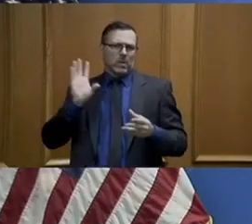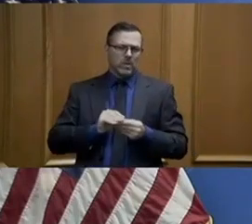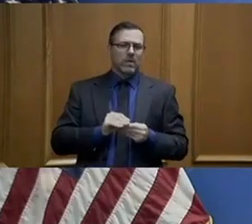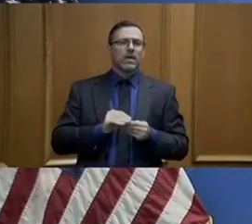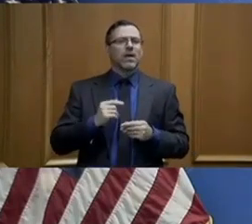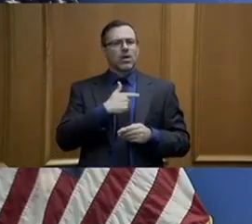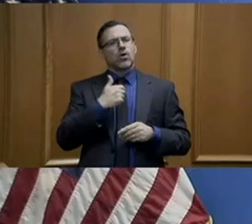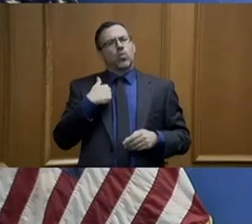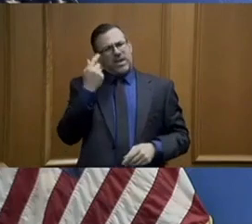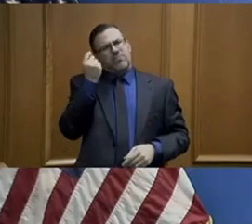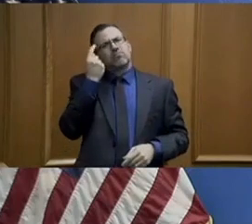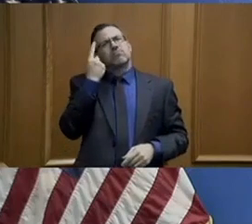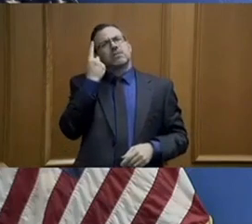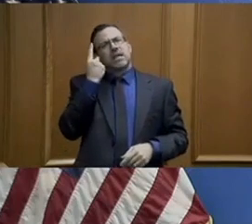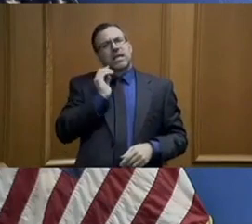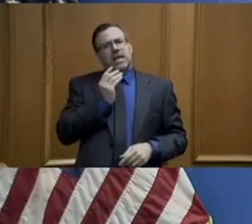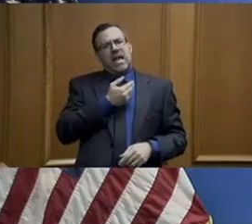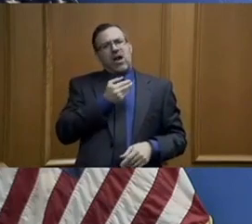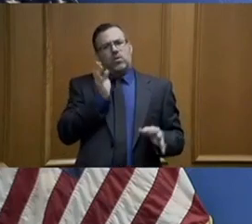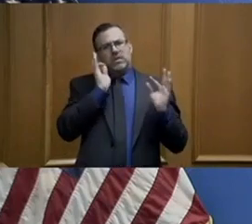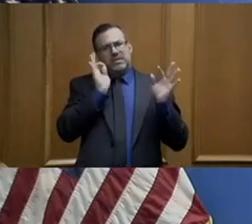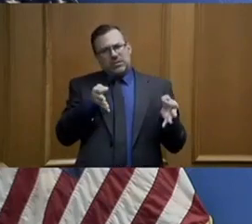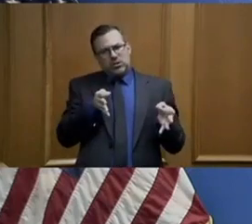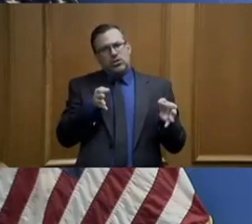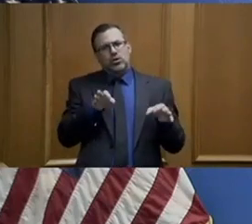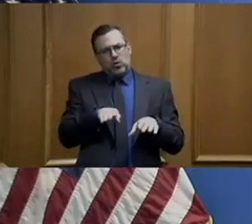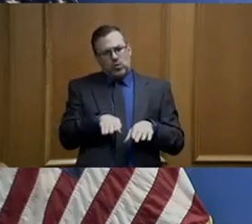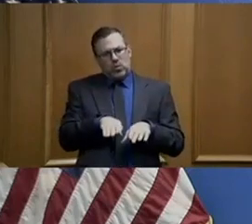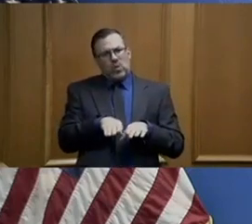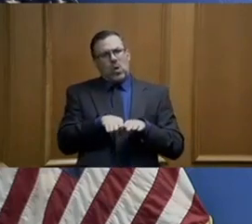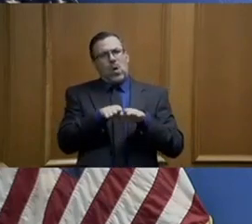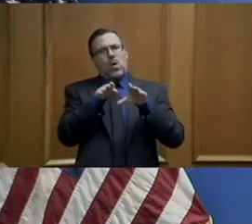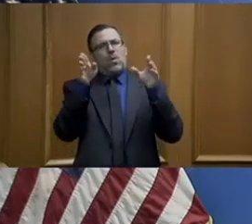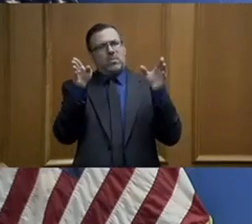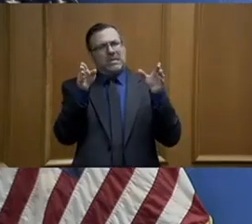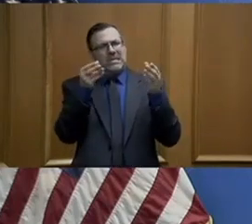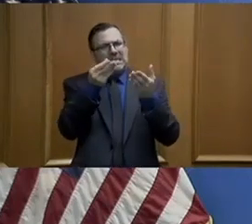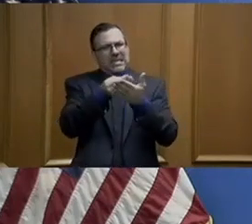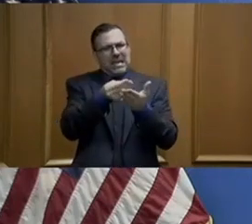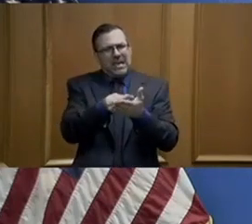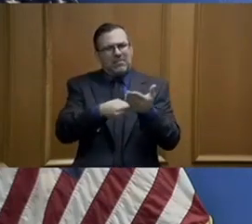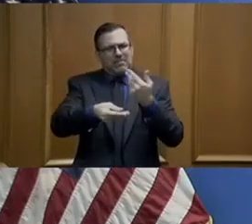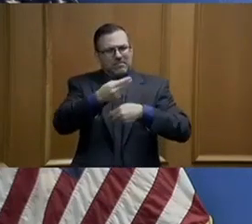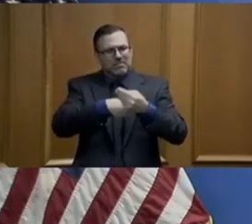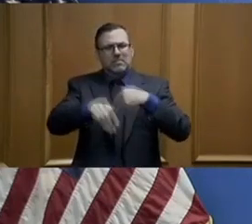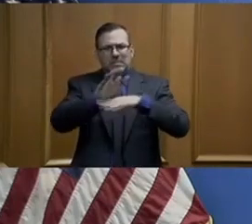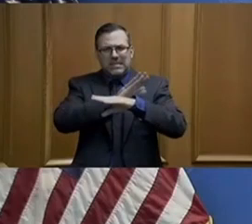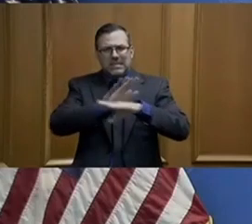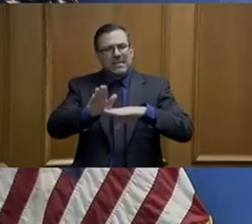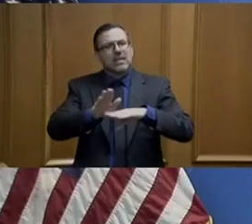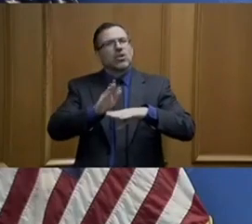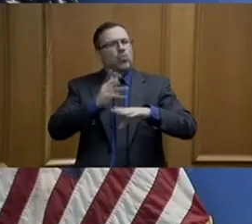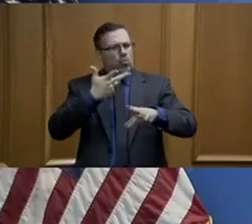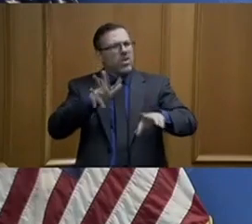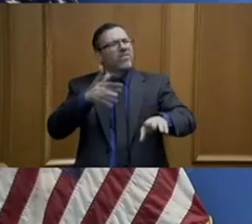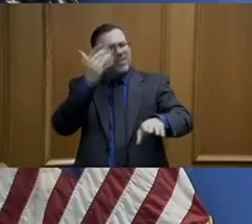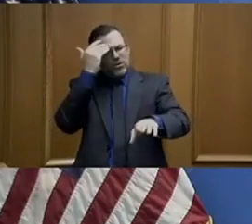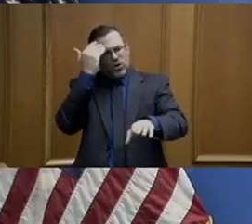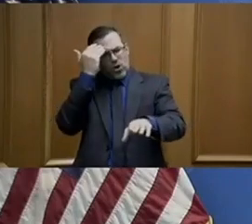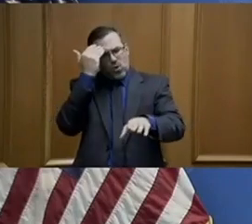decision and this reboot and the steps that we're going to take have to be made with